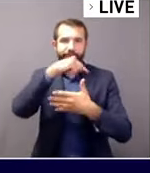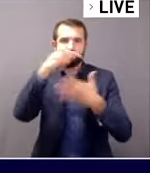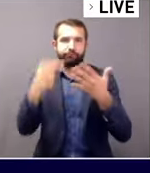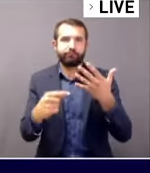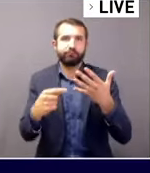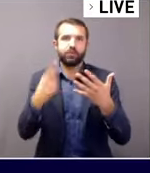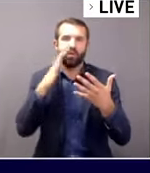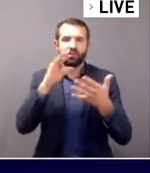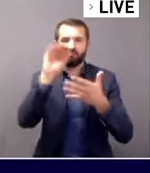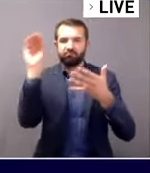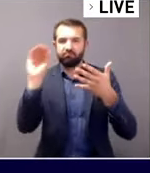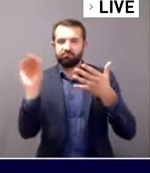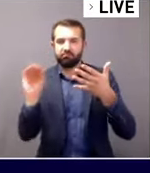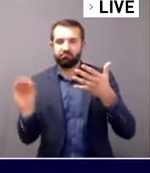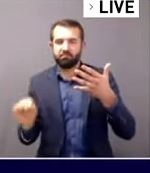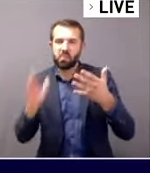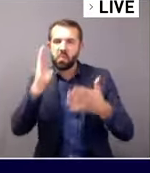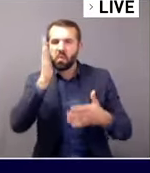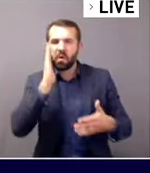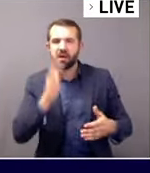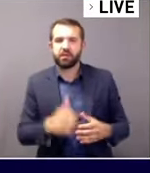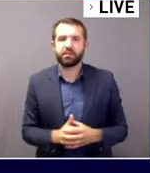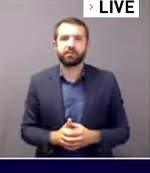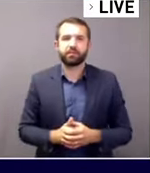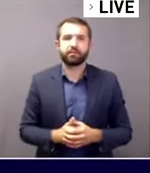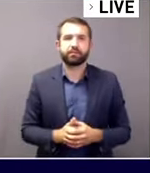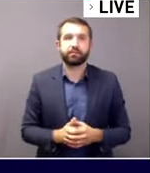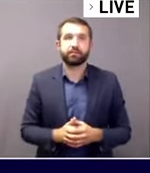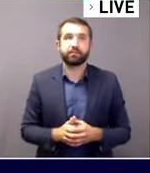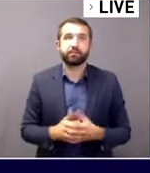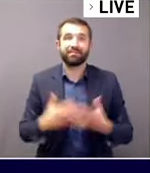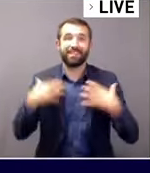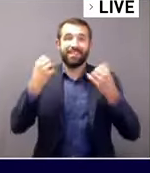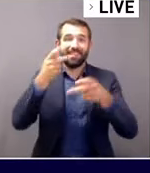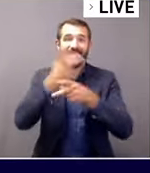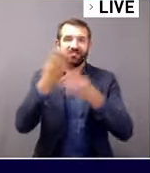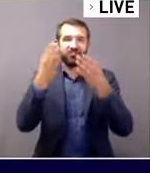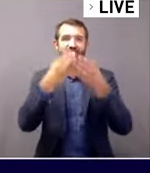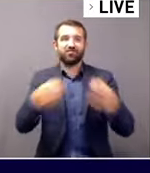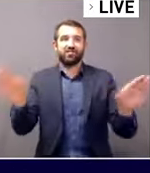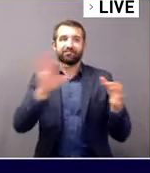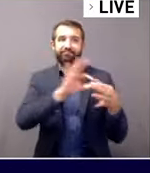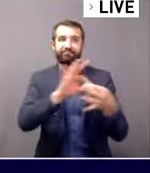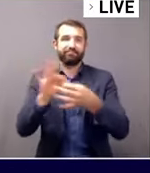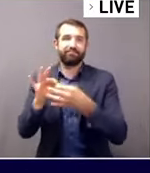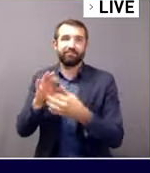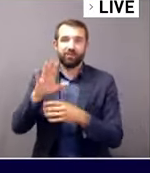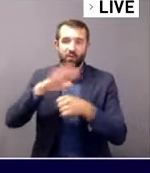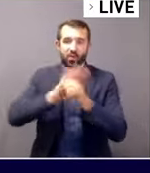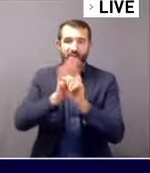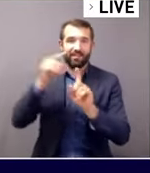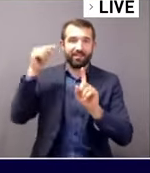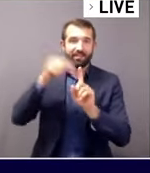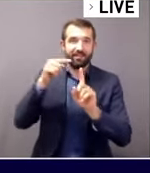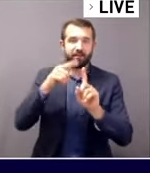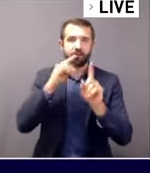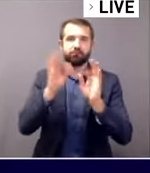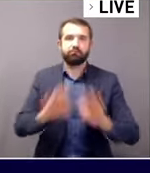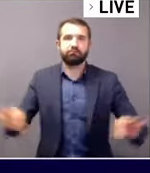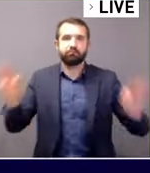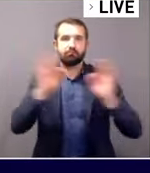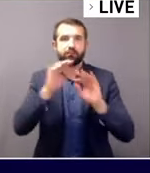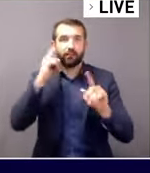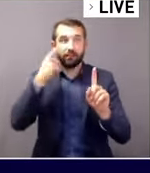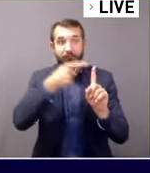about healthcare workers and COVID-19, the question to keep in mind is whether the healthcare workers got